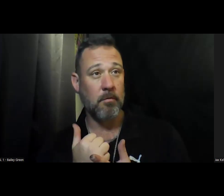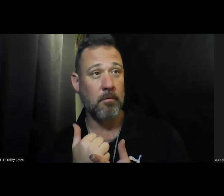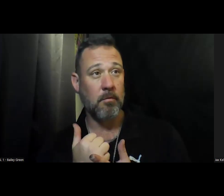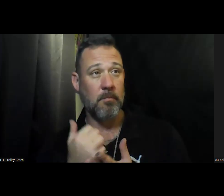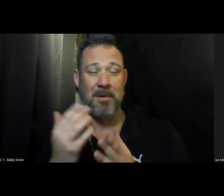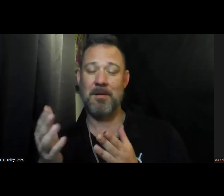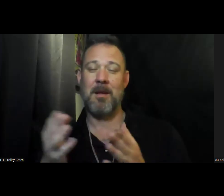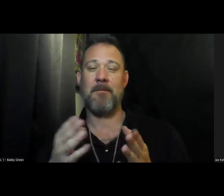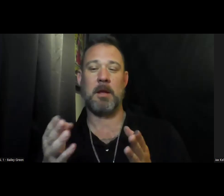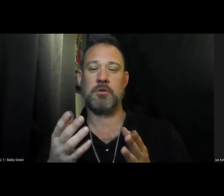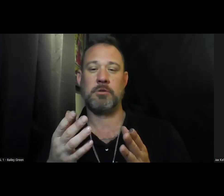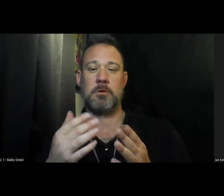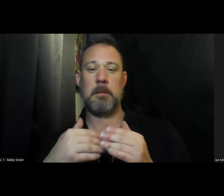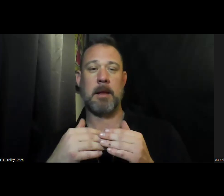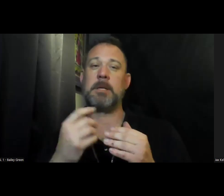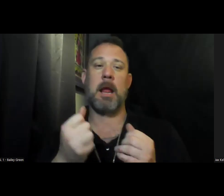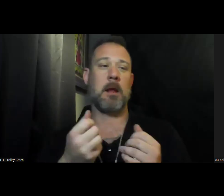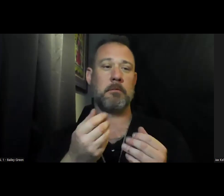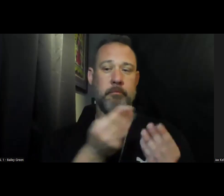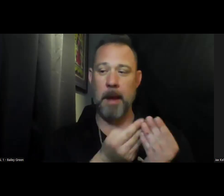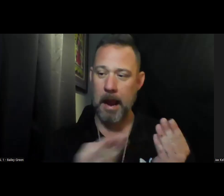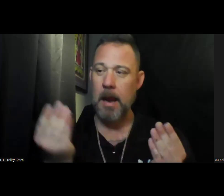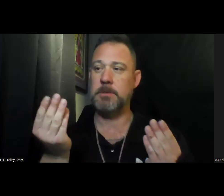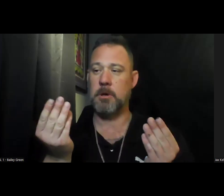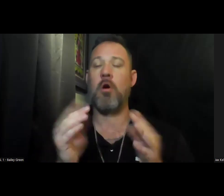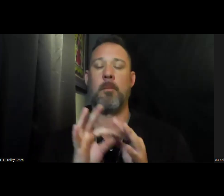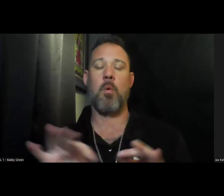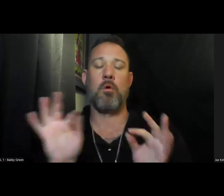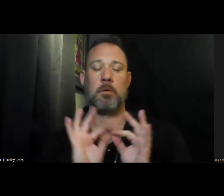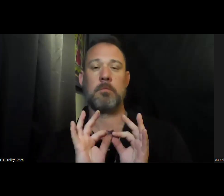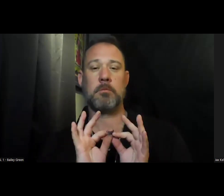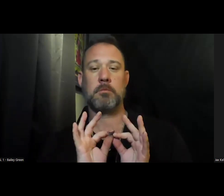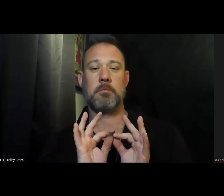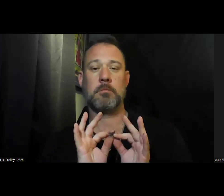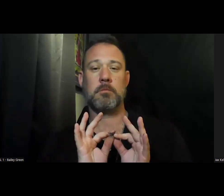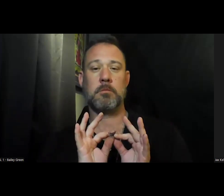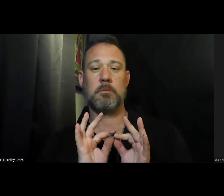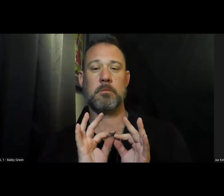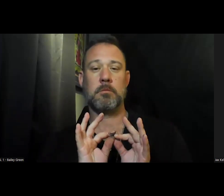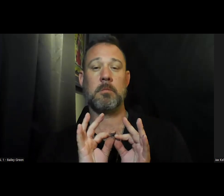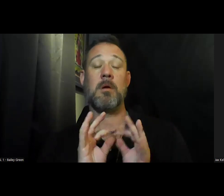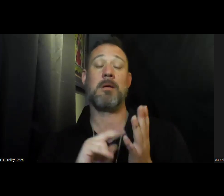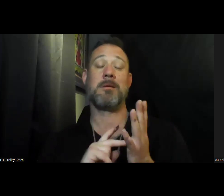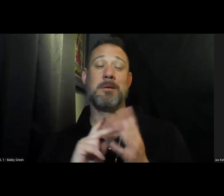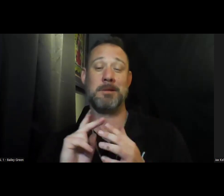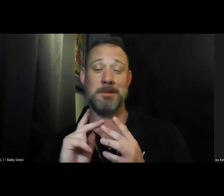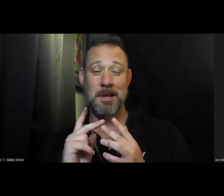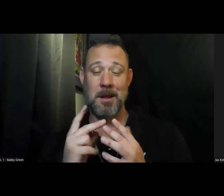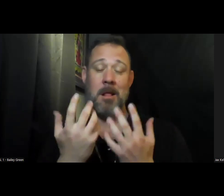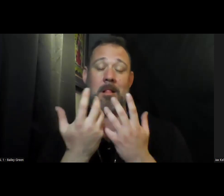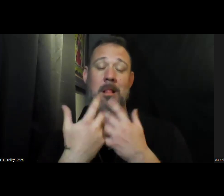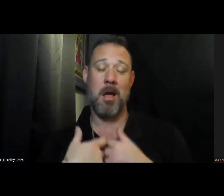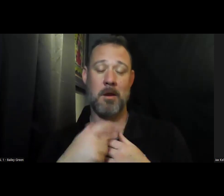navigation capacity and warm handoffs are essential. Second, we must align